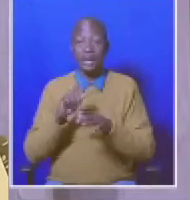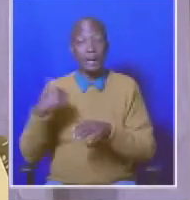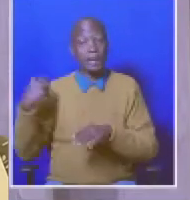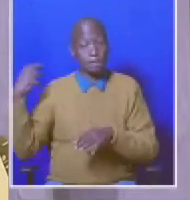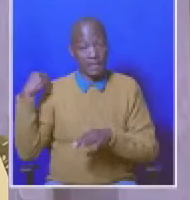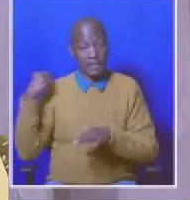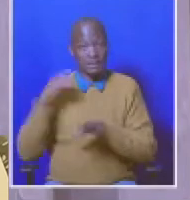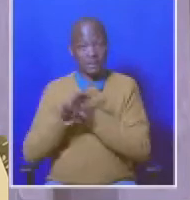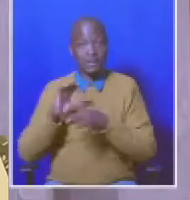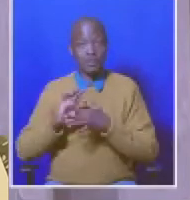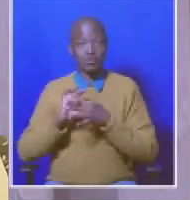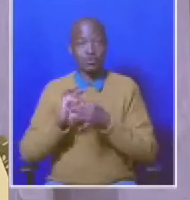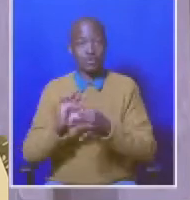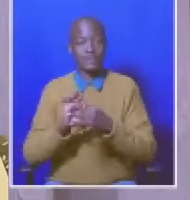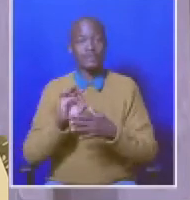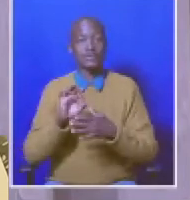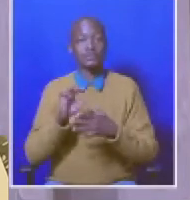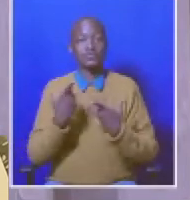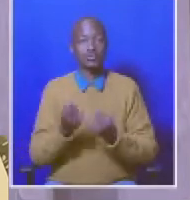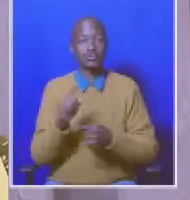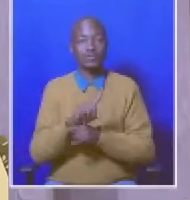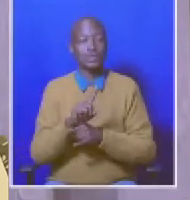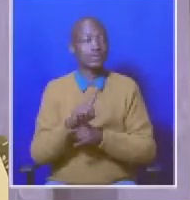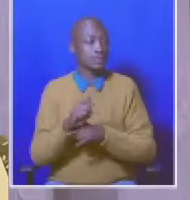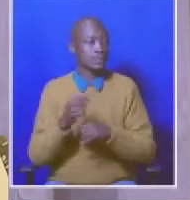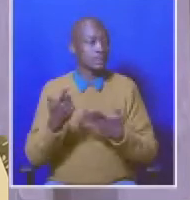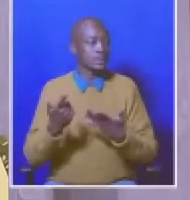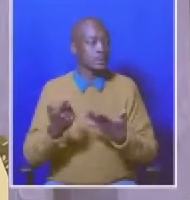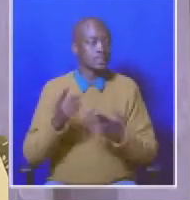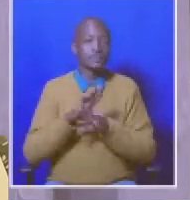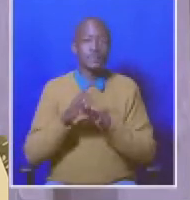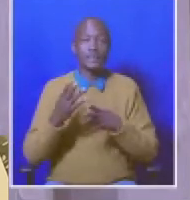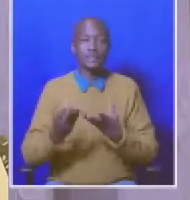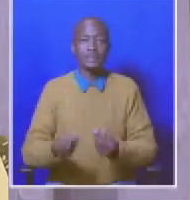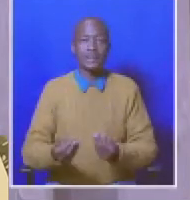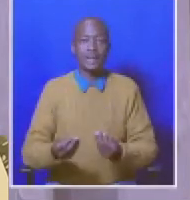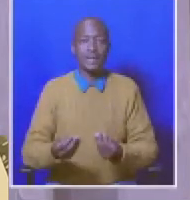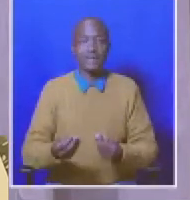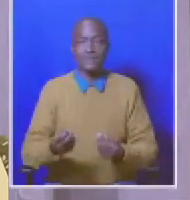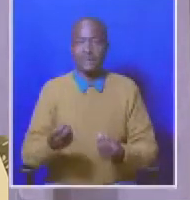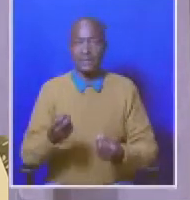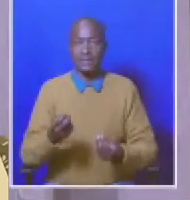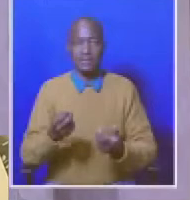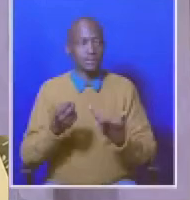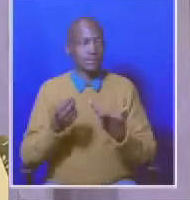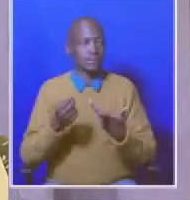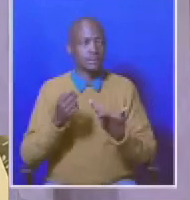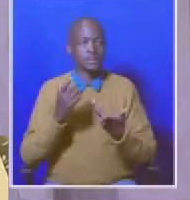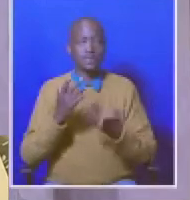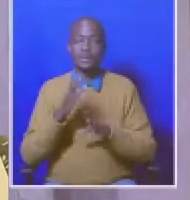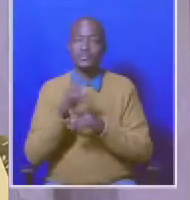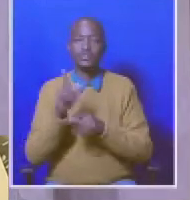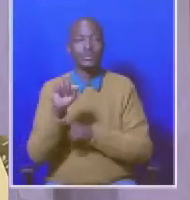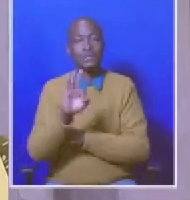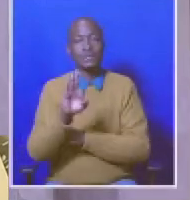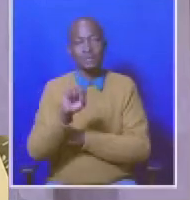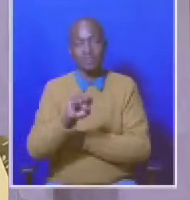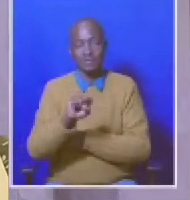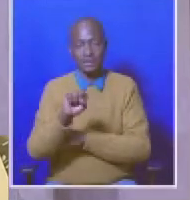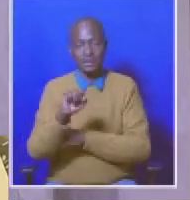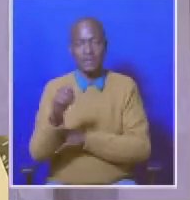is to address this problem of aging infrastructure. It's not only in the Free State